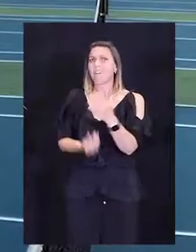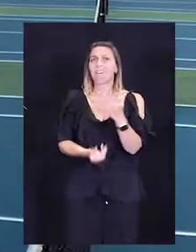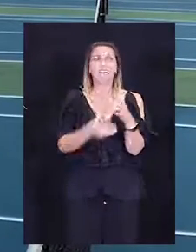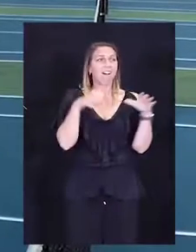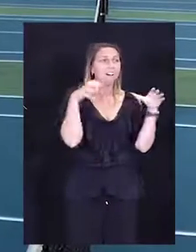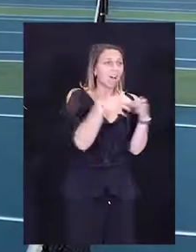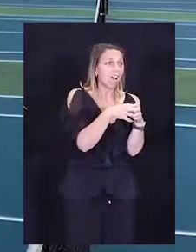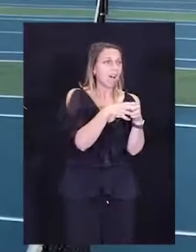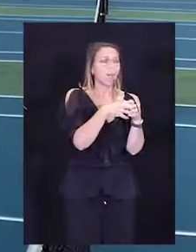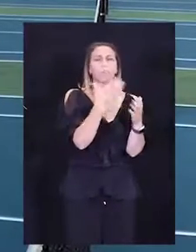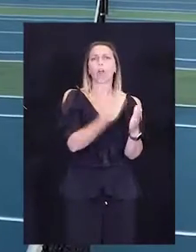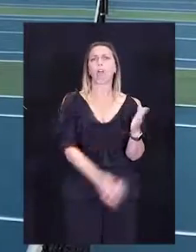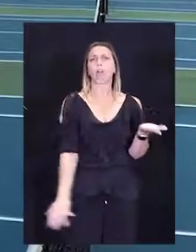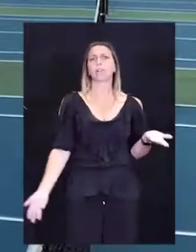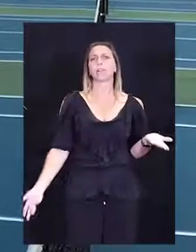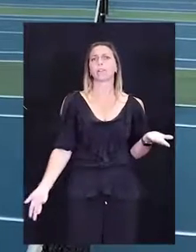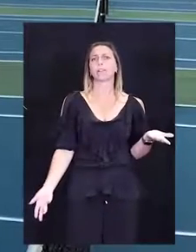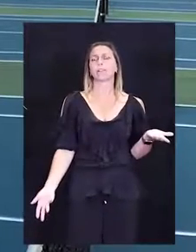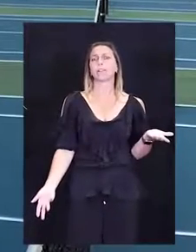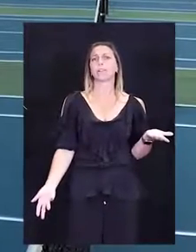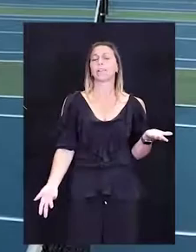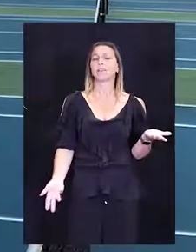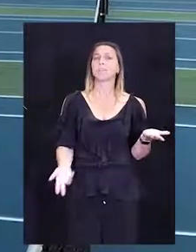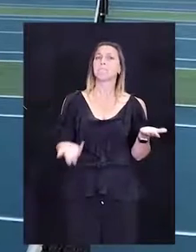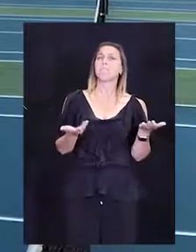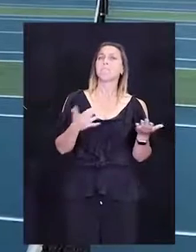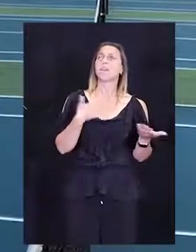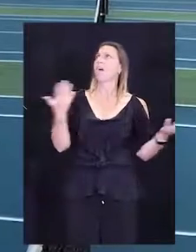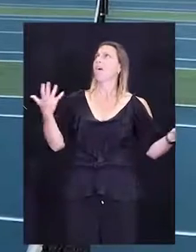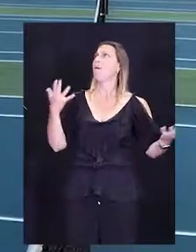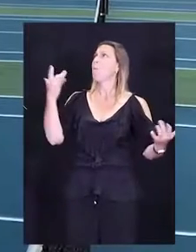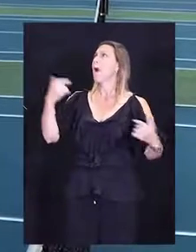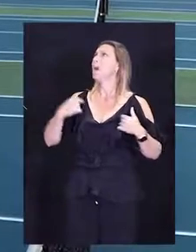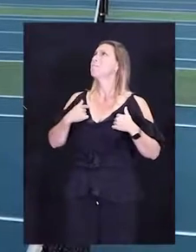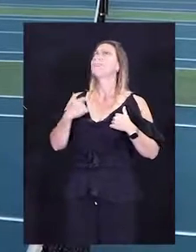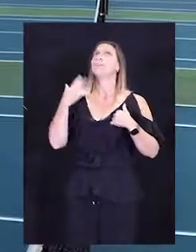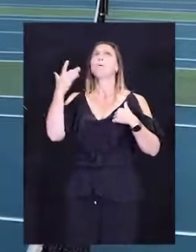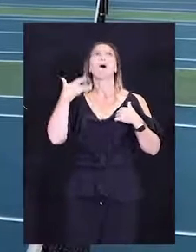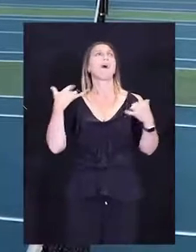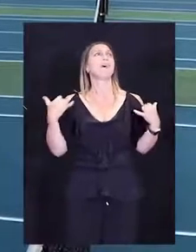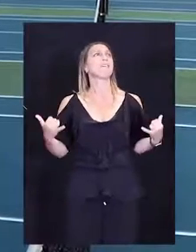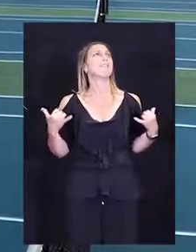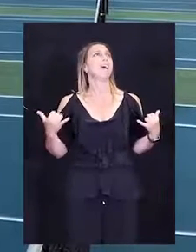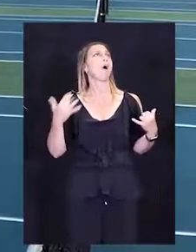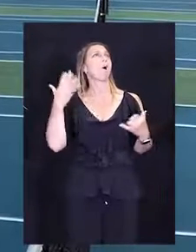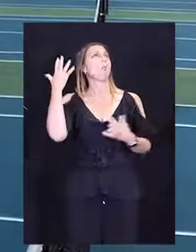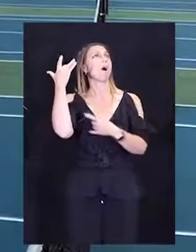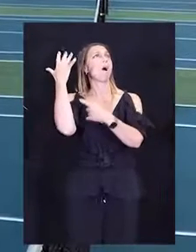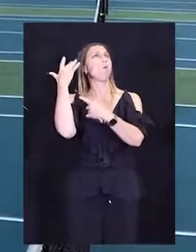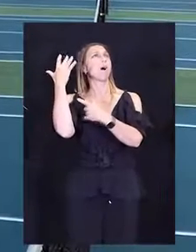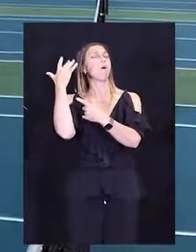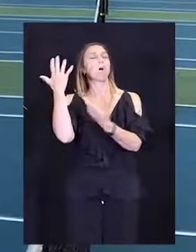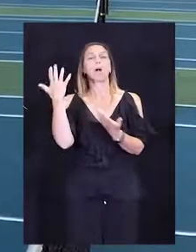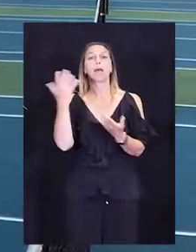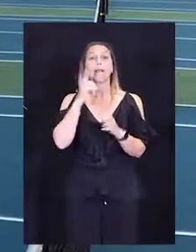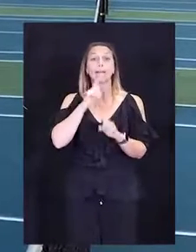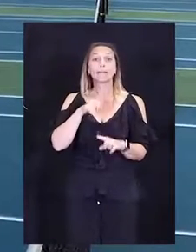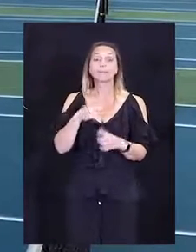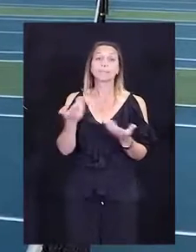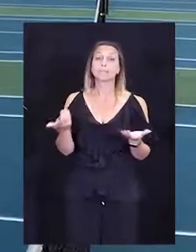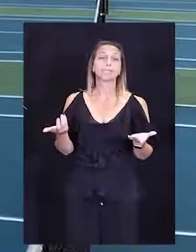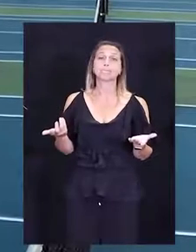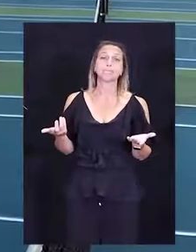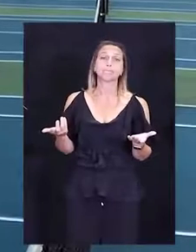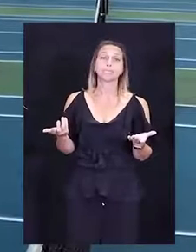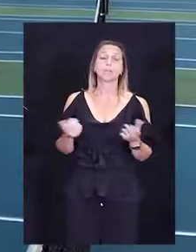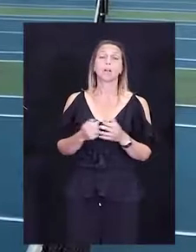much more. If you're like me, you may be asking, why us? Why now? And there's no good answer to that question. But